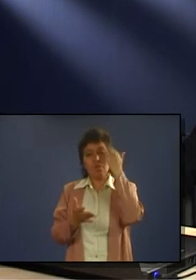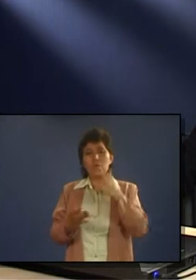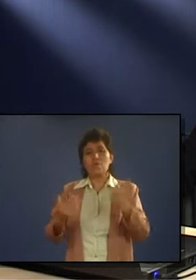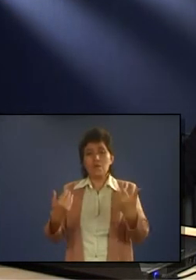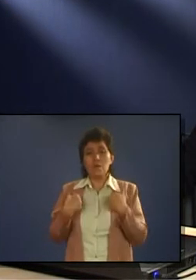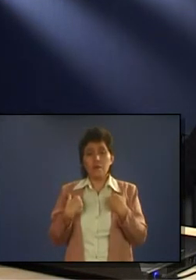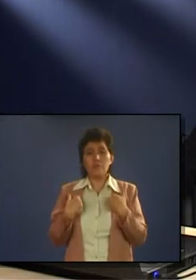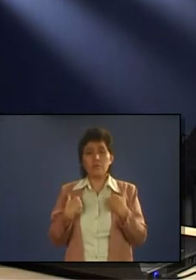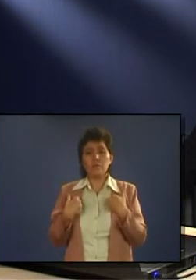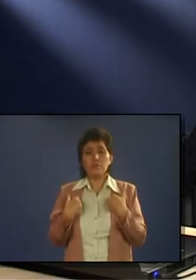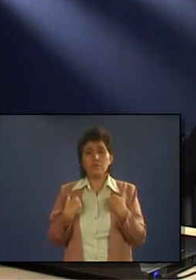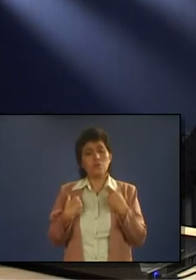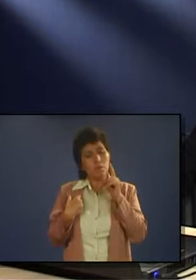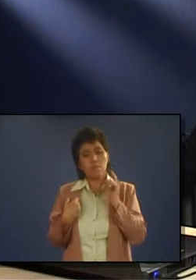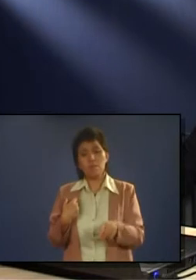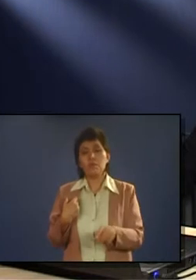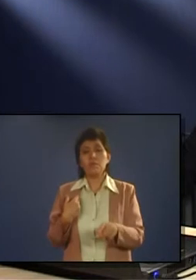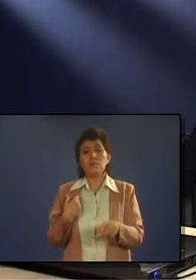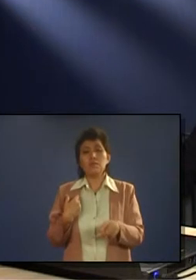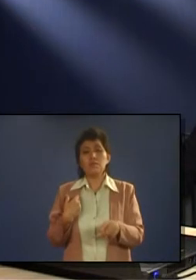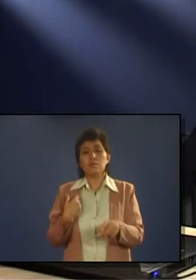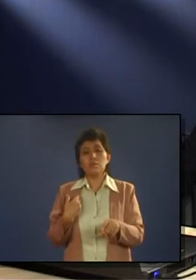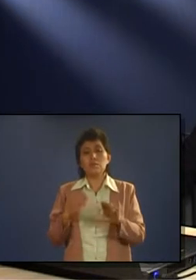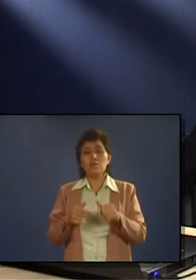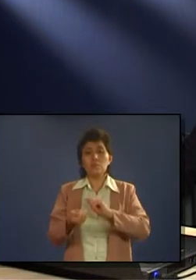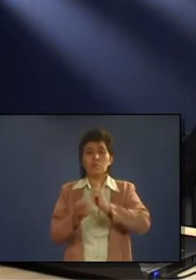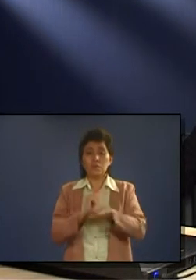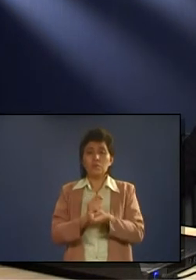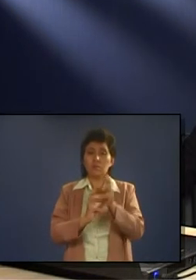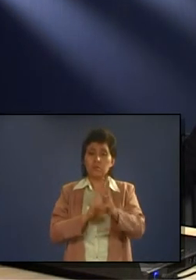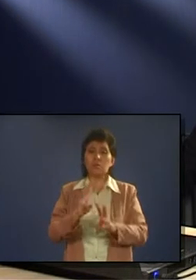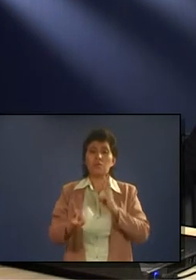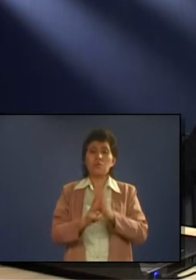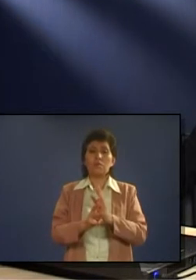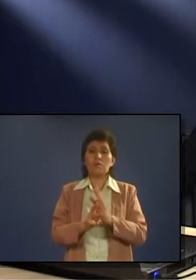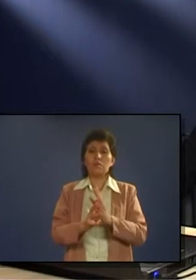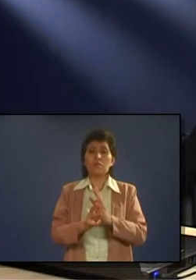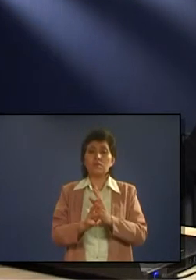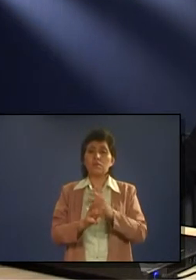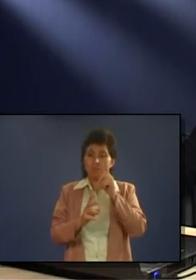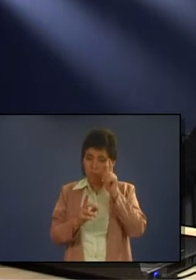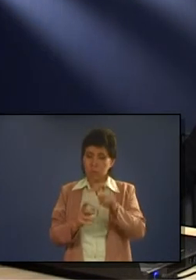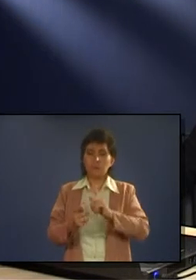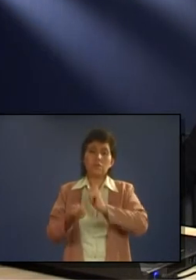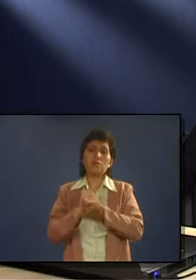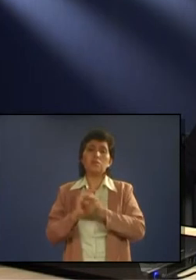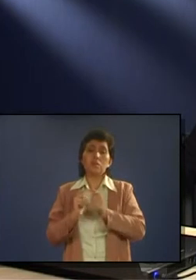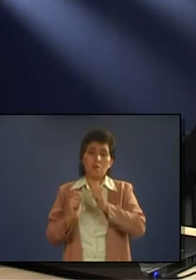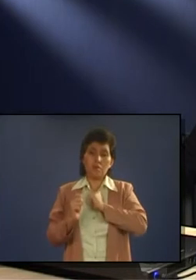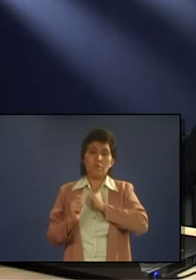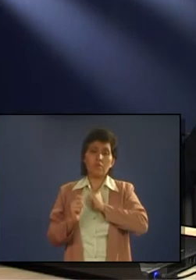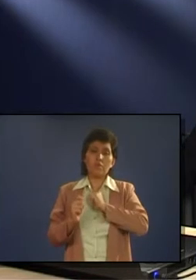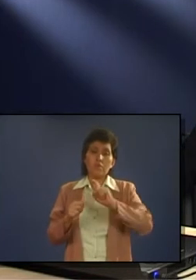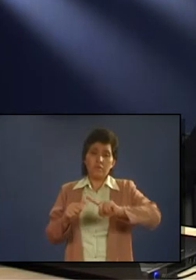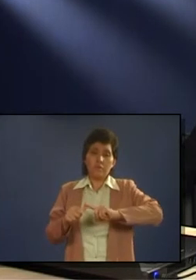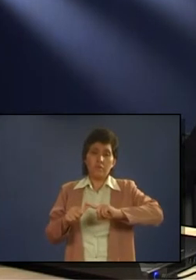we have to prove otherwise. How to change the world? We start by changing ourselves. First,